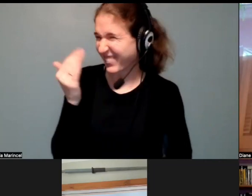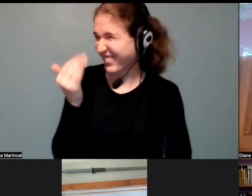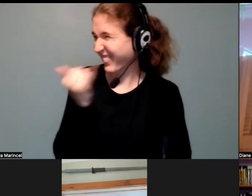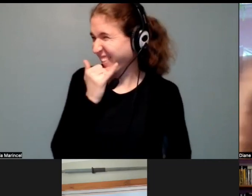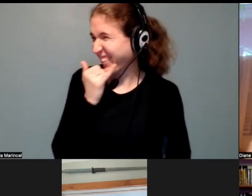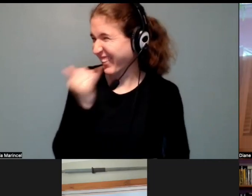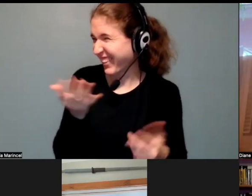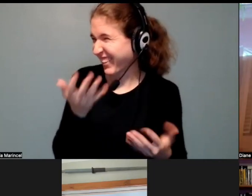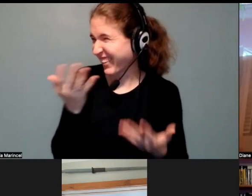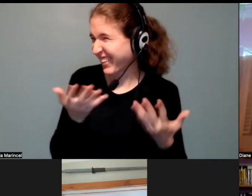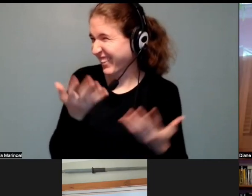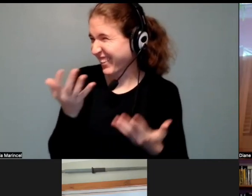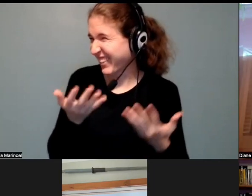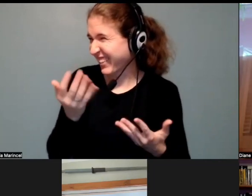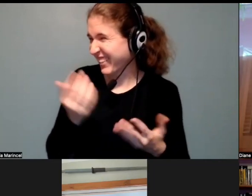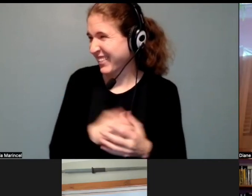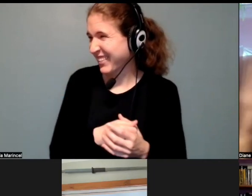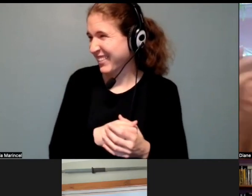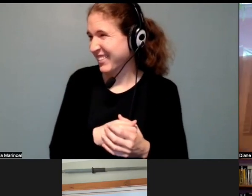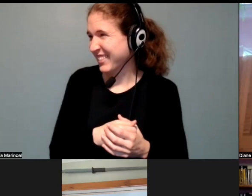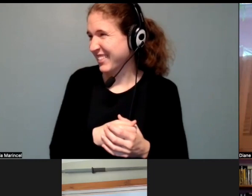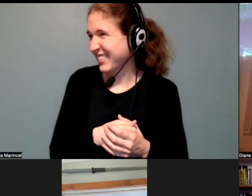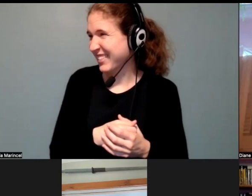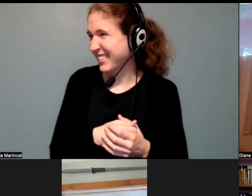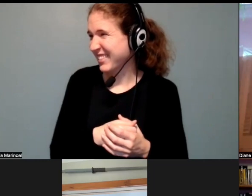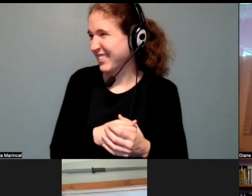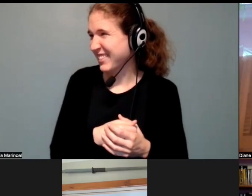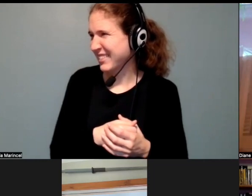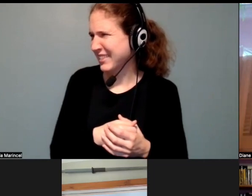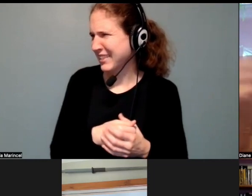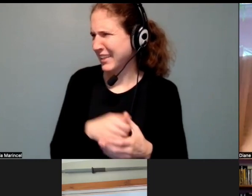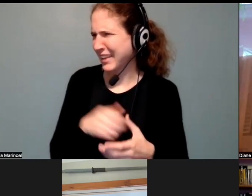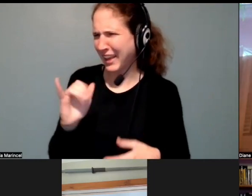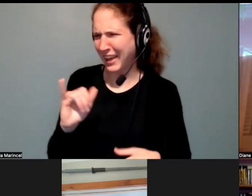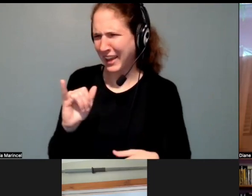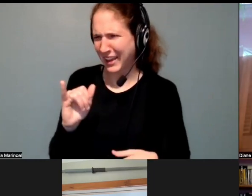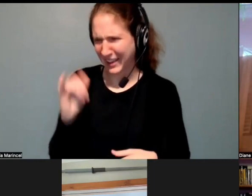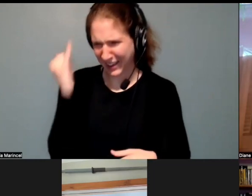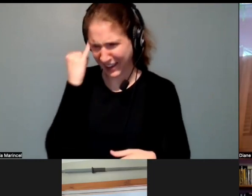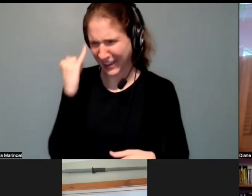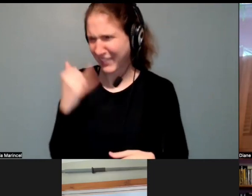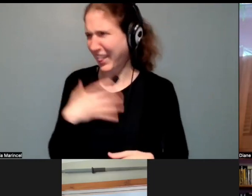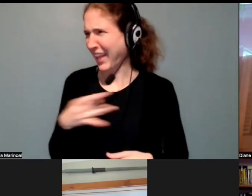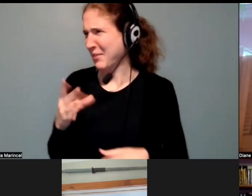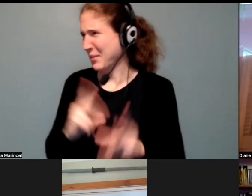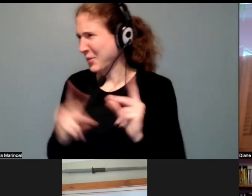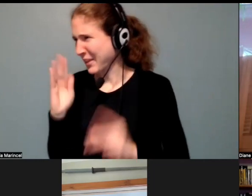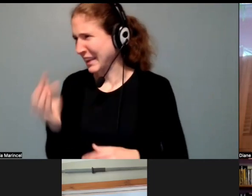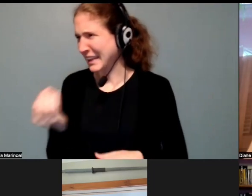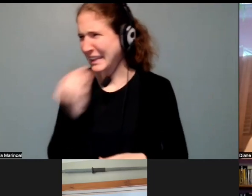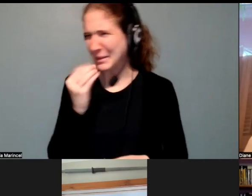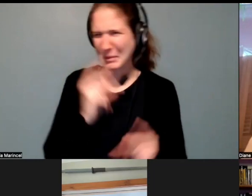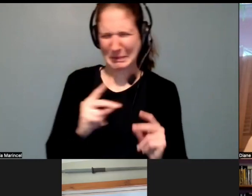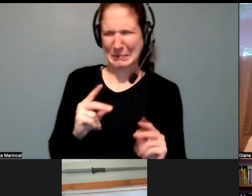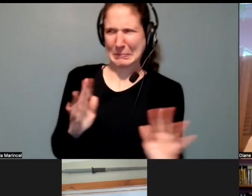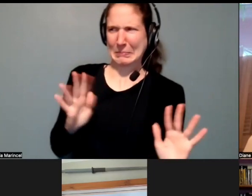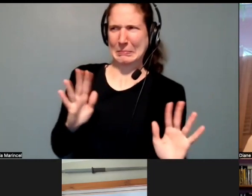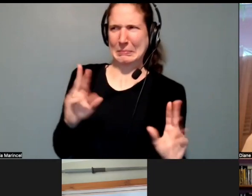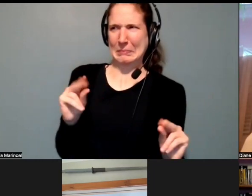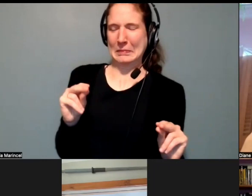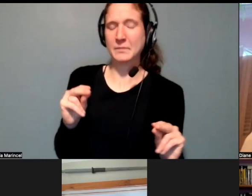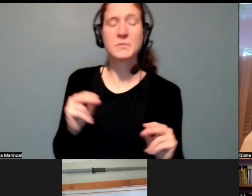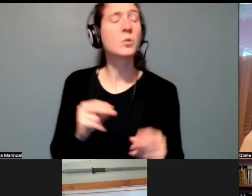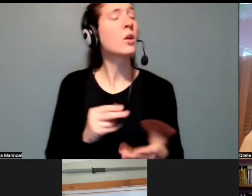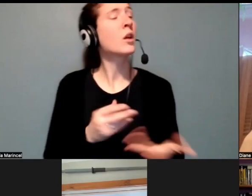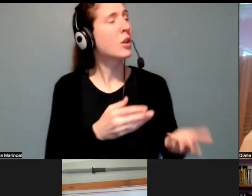like Yeah, asking somebody, are you a cannibal because you like people? I mean, yeah. Well, I know eating a turtle is